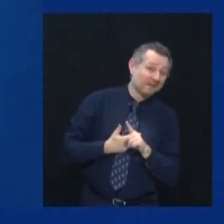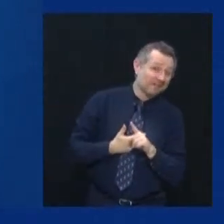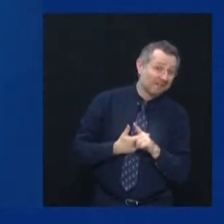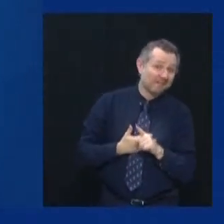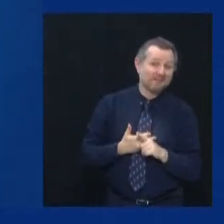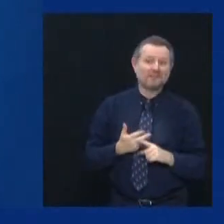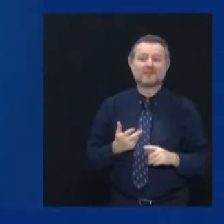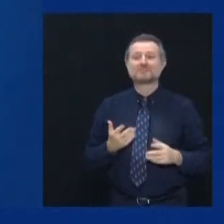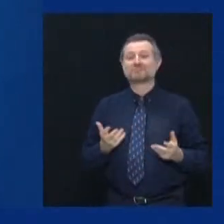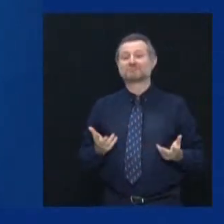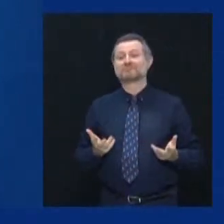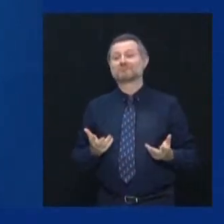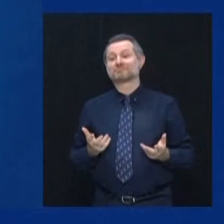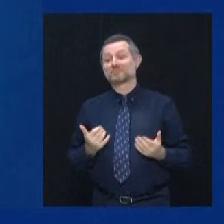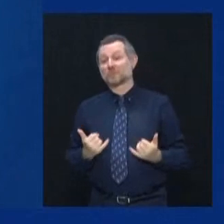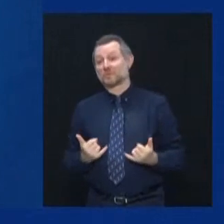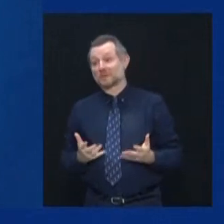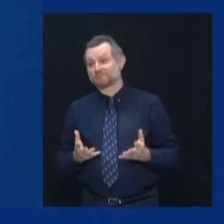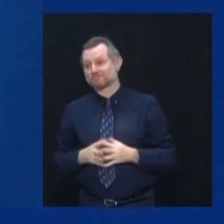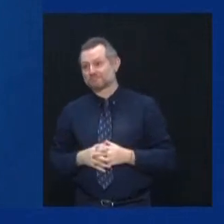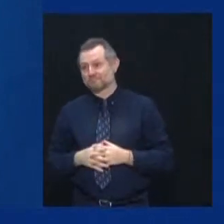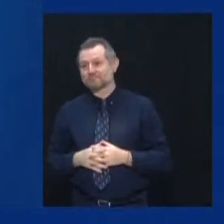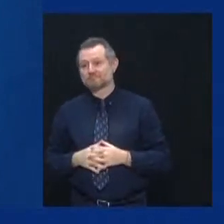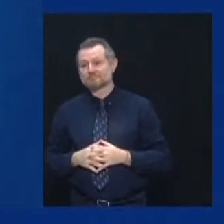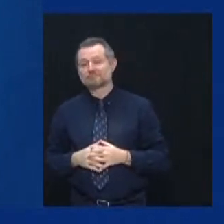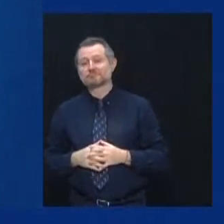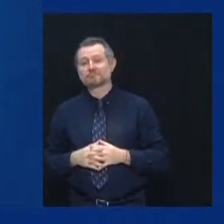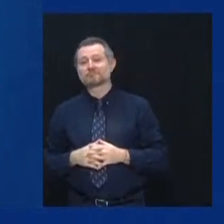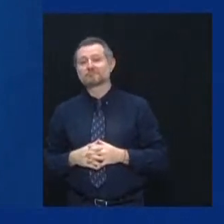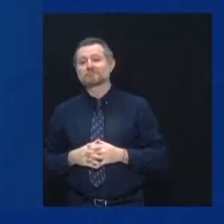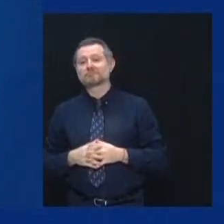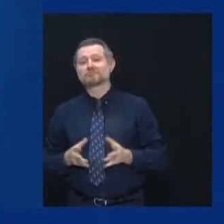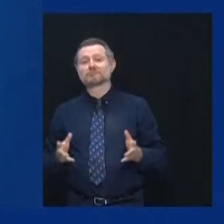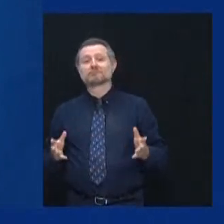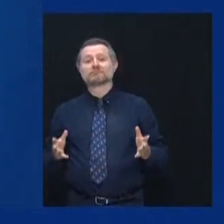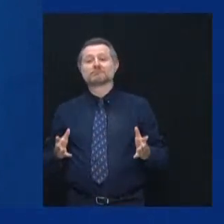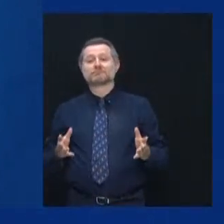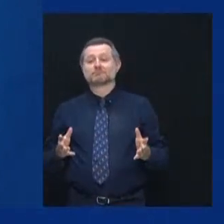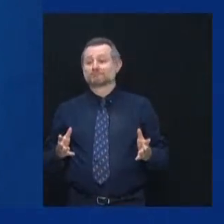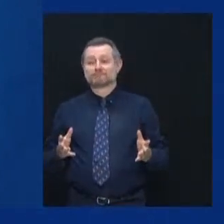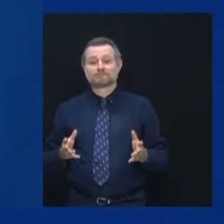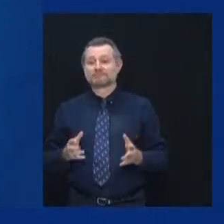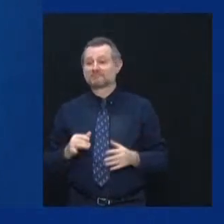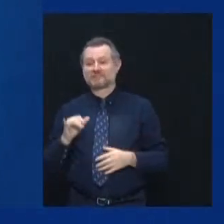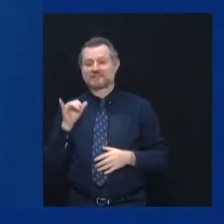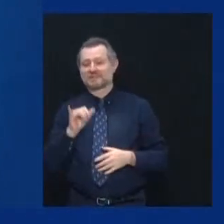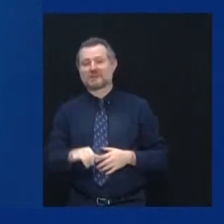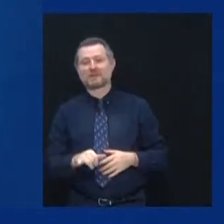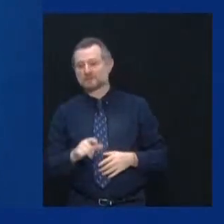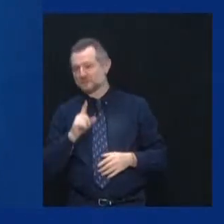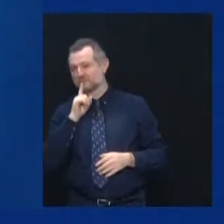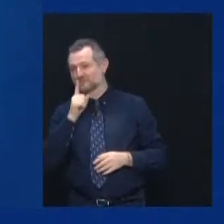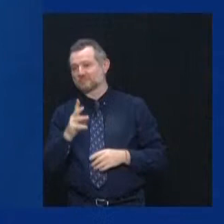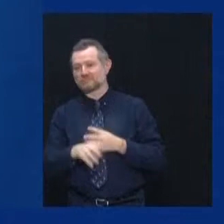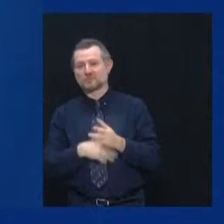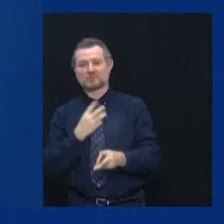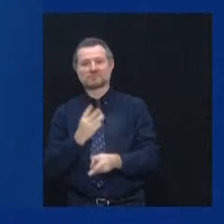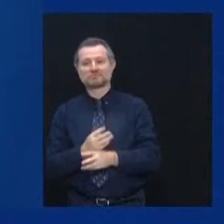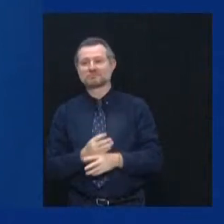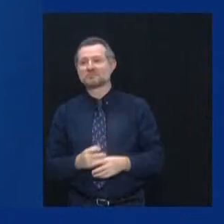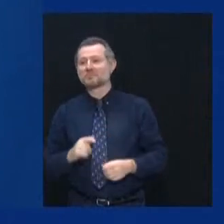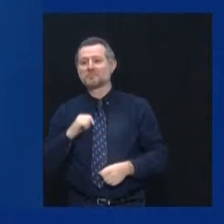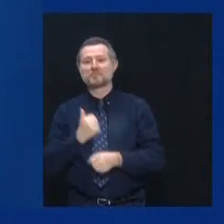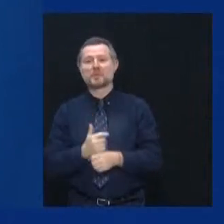from today. That is the necessity by the supply